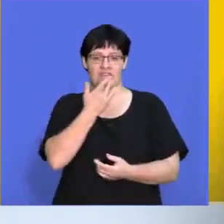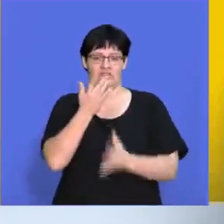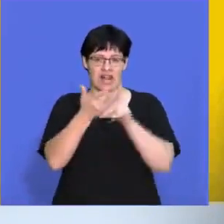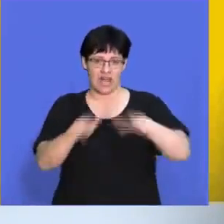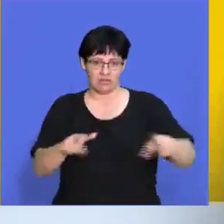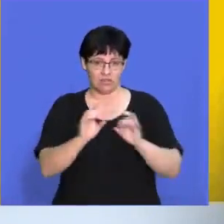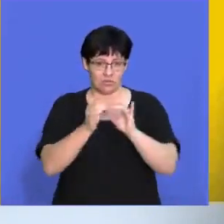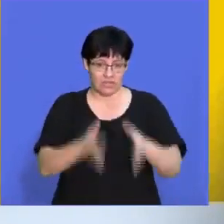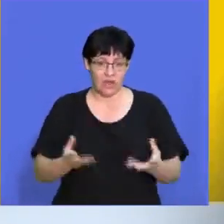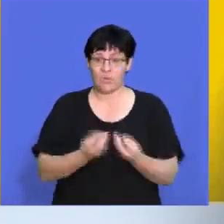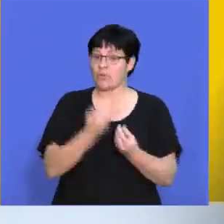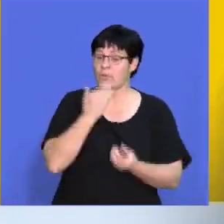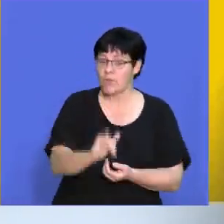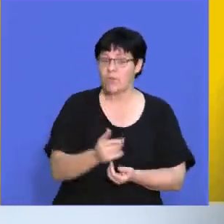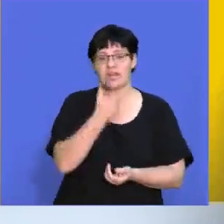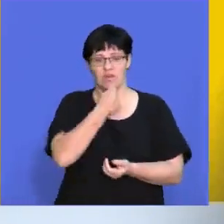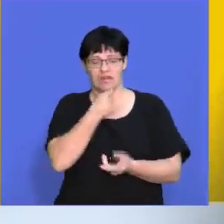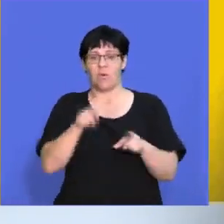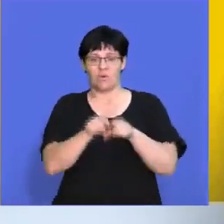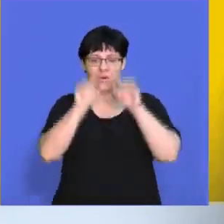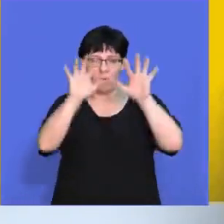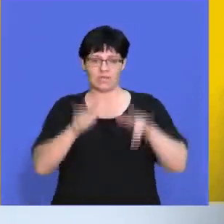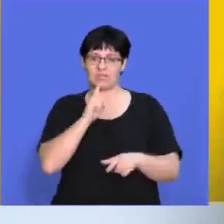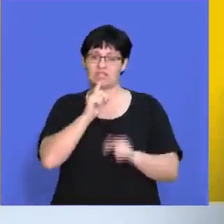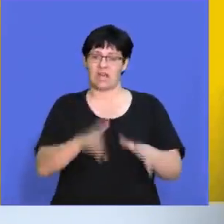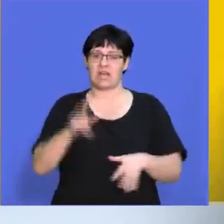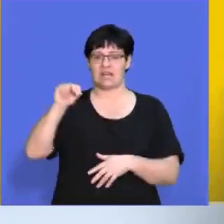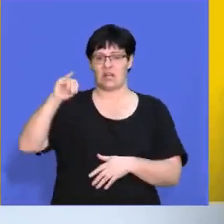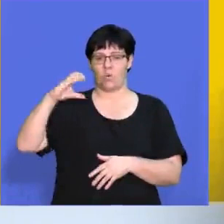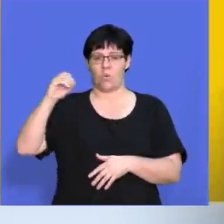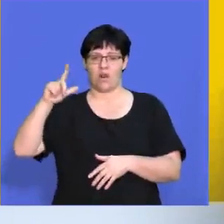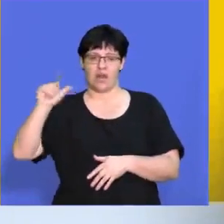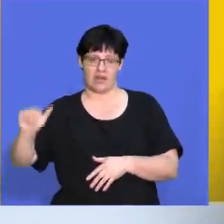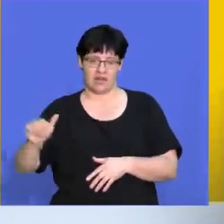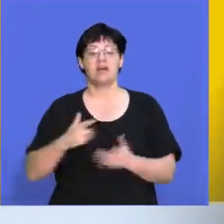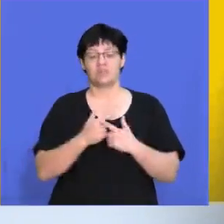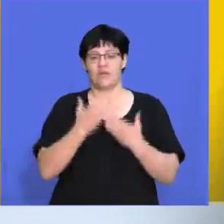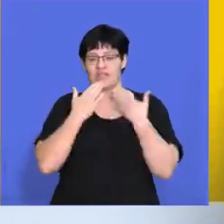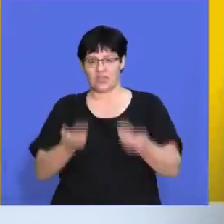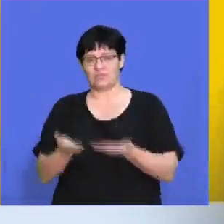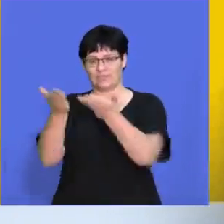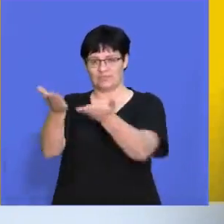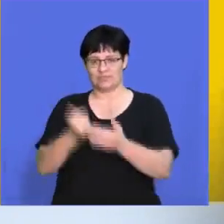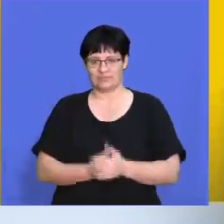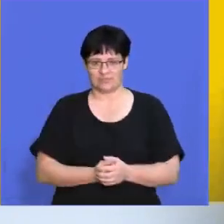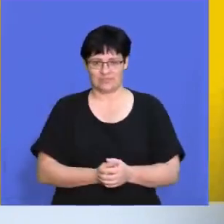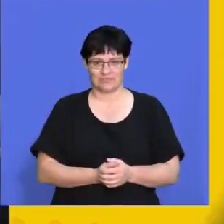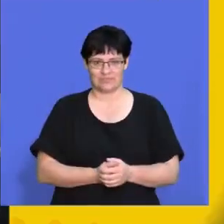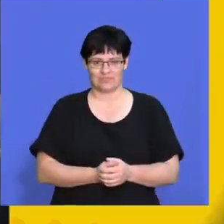favorite sign language interpreter with me, Nicolene, as well as our awesome teacher, Nicola. Thank you so much, guys, and over to